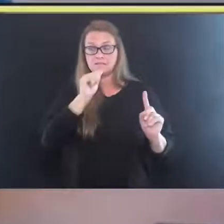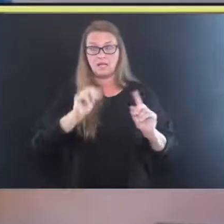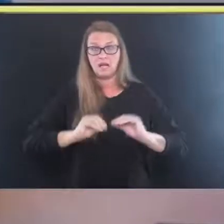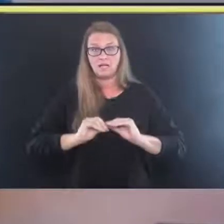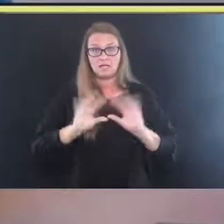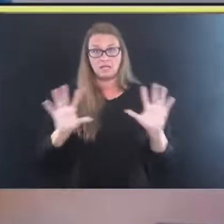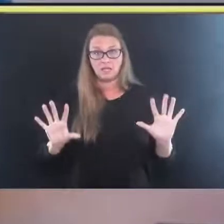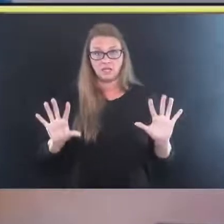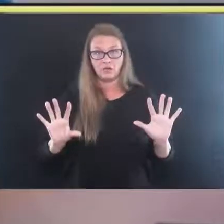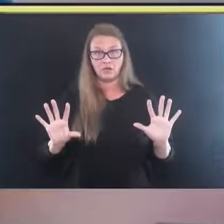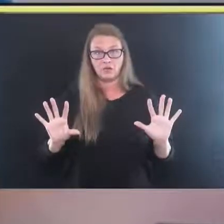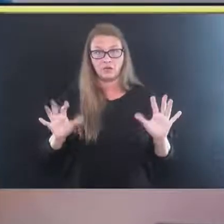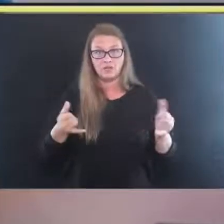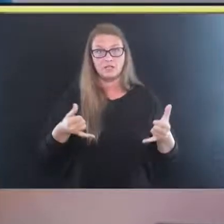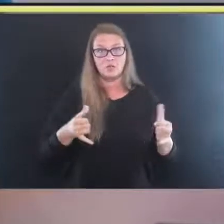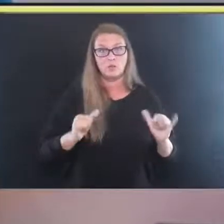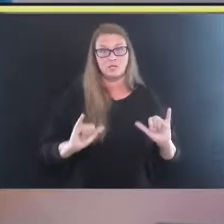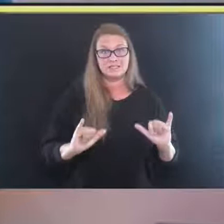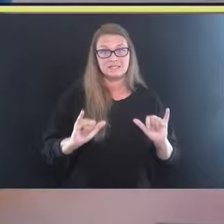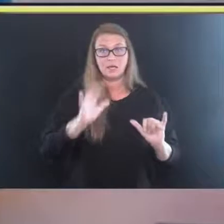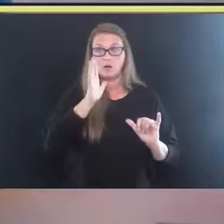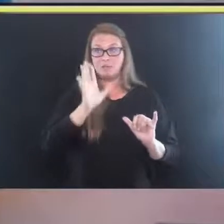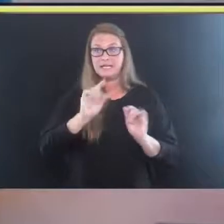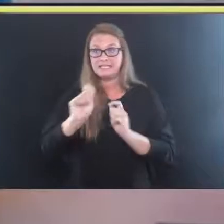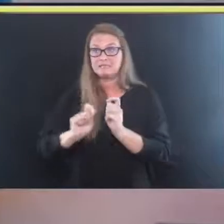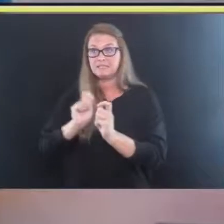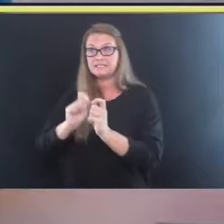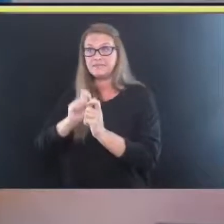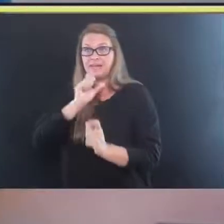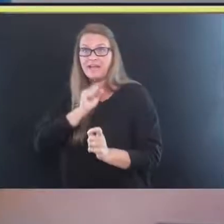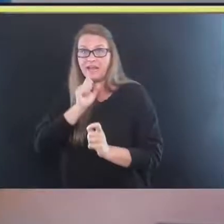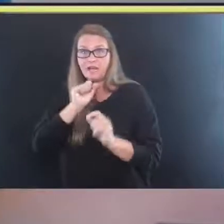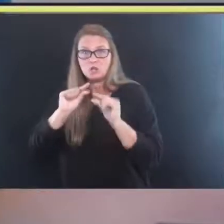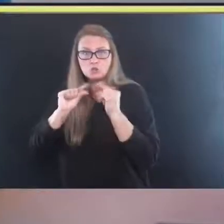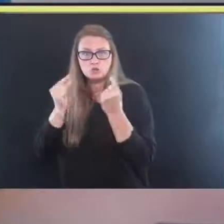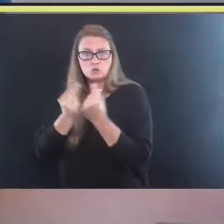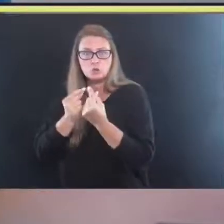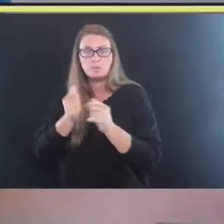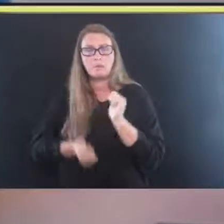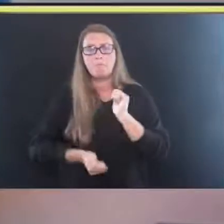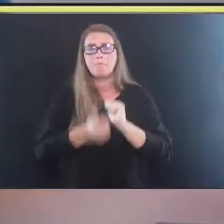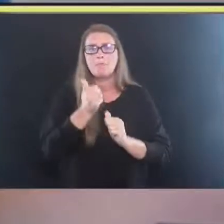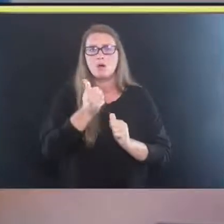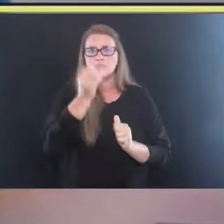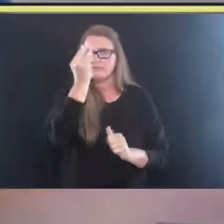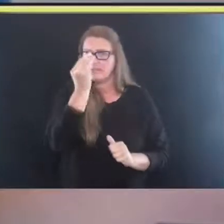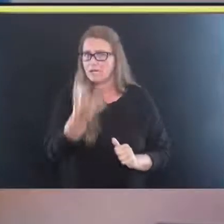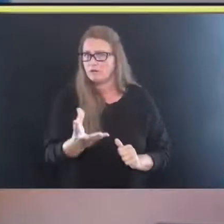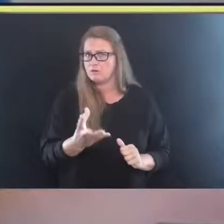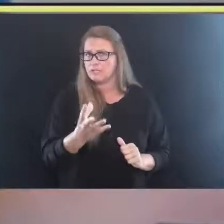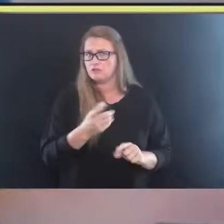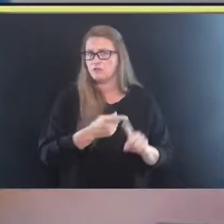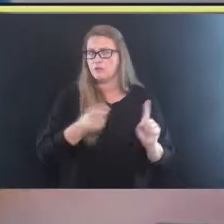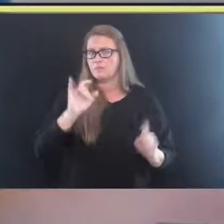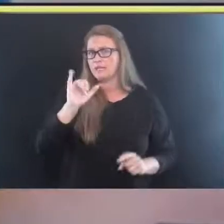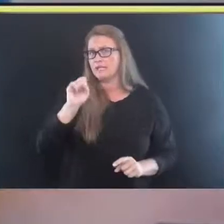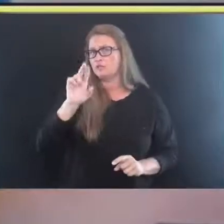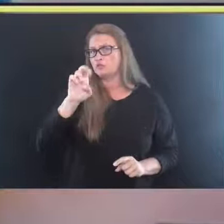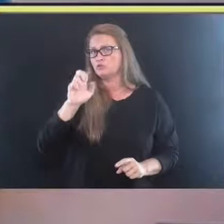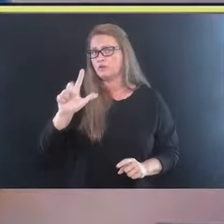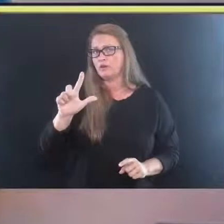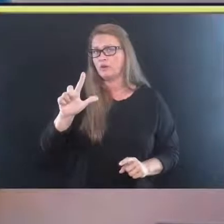be a targeted group of people. I think most of the data, mostly from Israel, would suggest